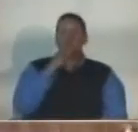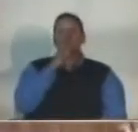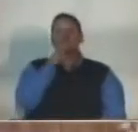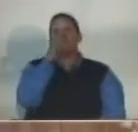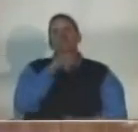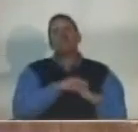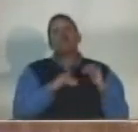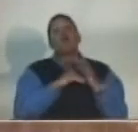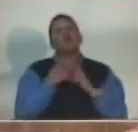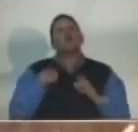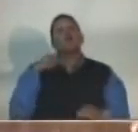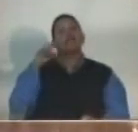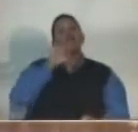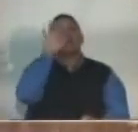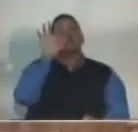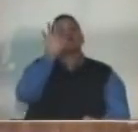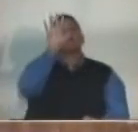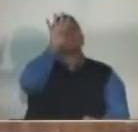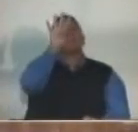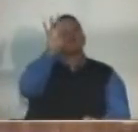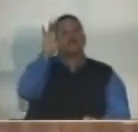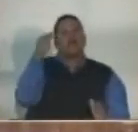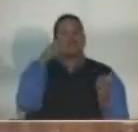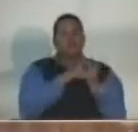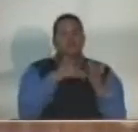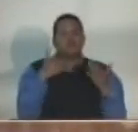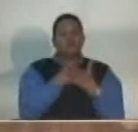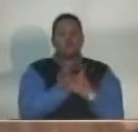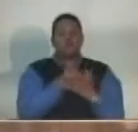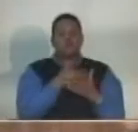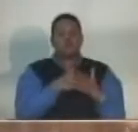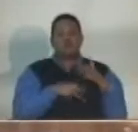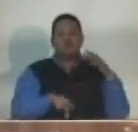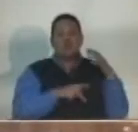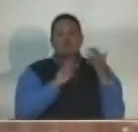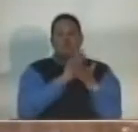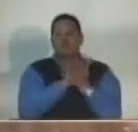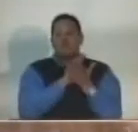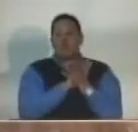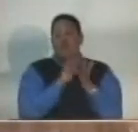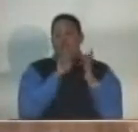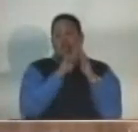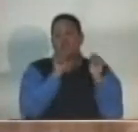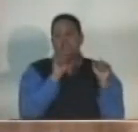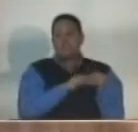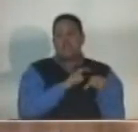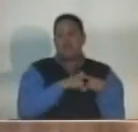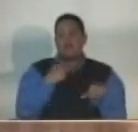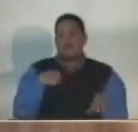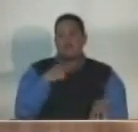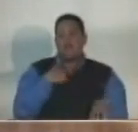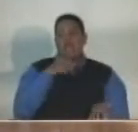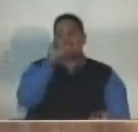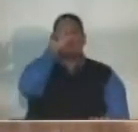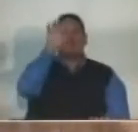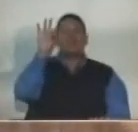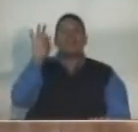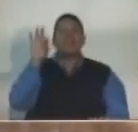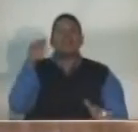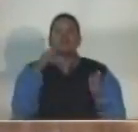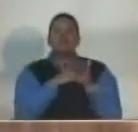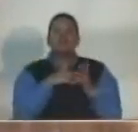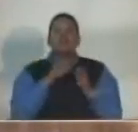need approximately 49,000 new primary places. At the same time, we have 39,000